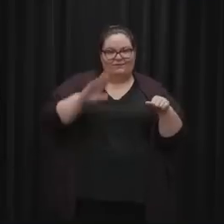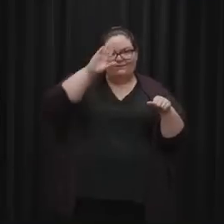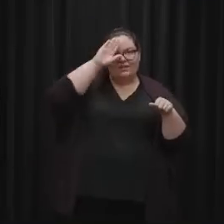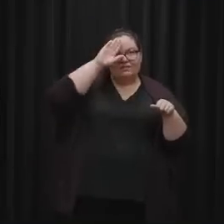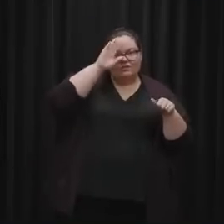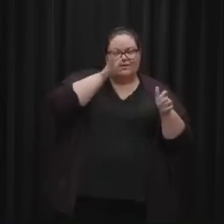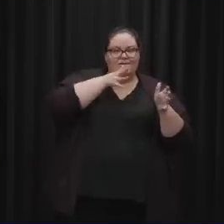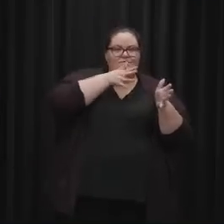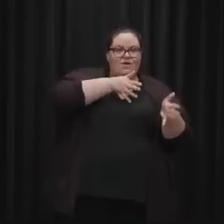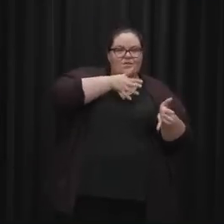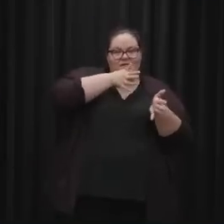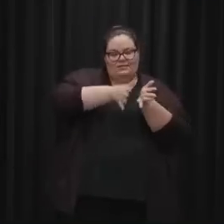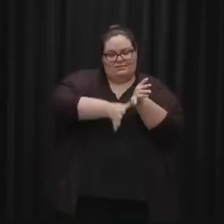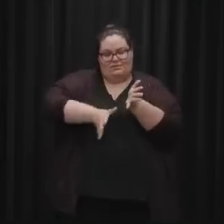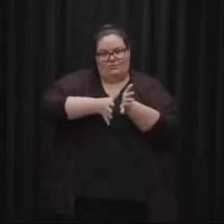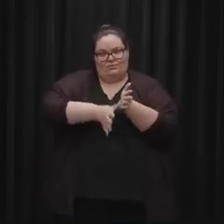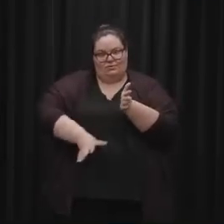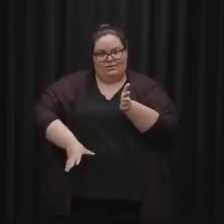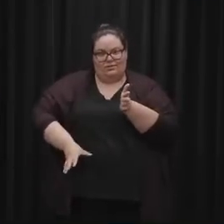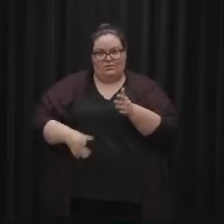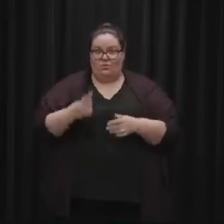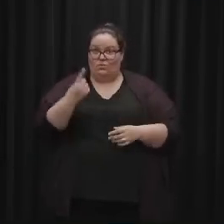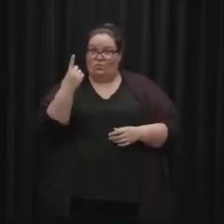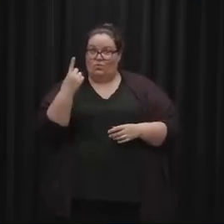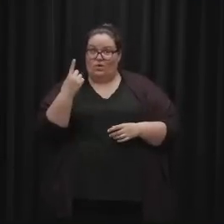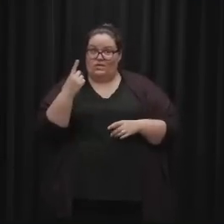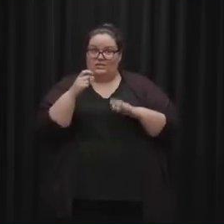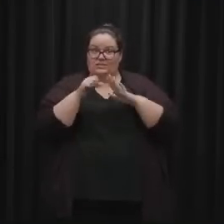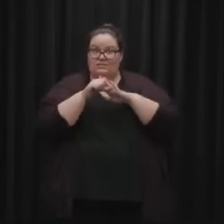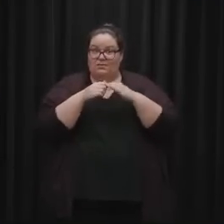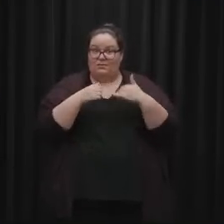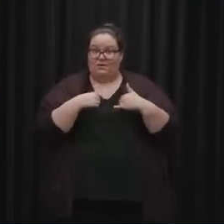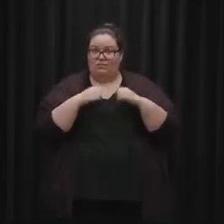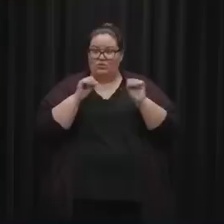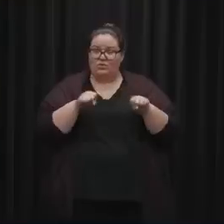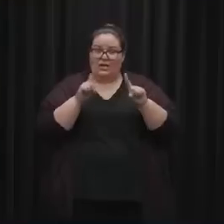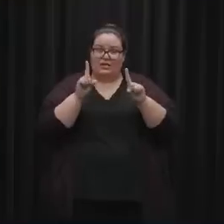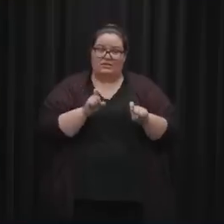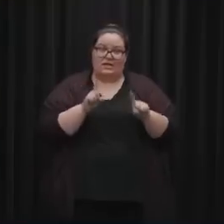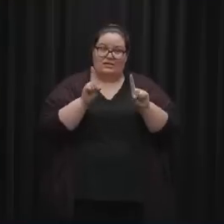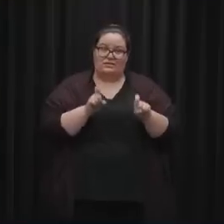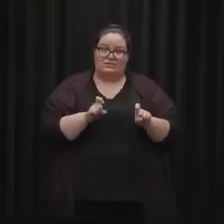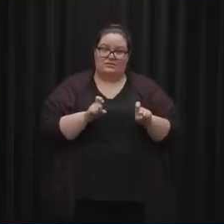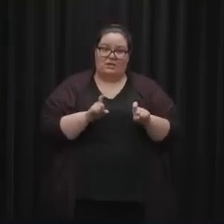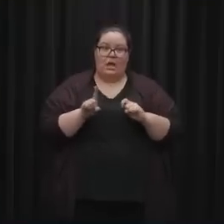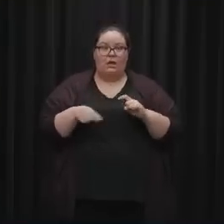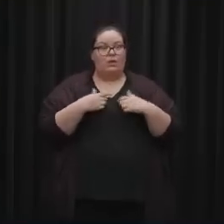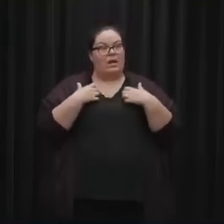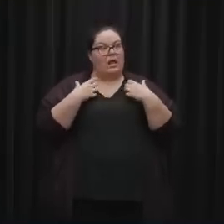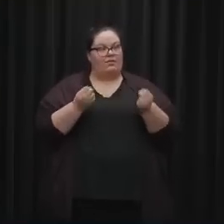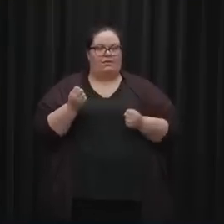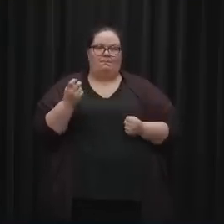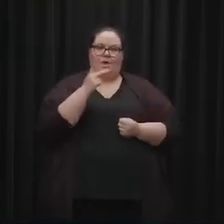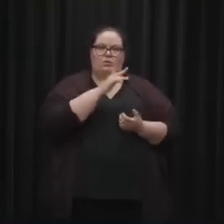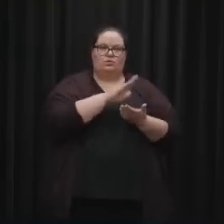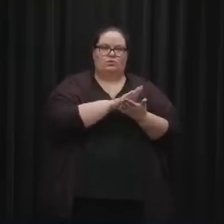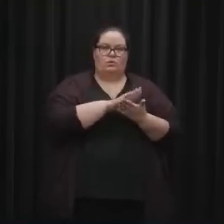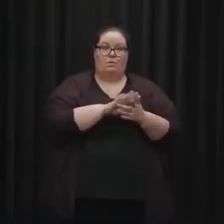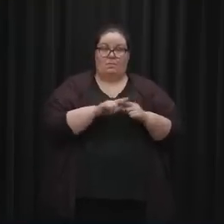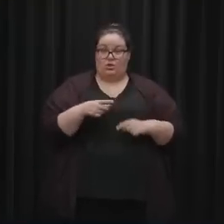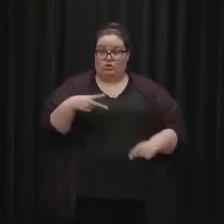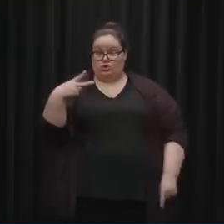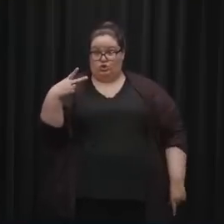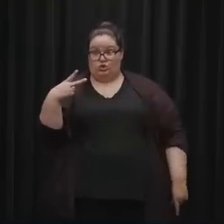vomiting, diarrhea. And if you have one symptom, yes, you can get tested, and we want people to come to school when they're well again. But if you have